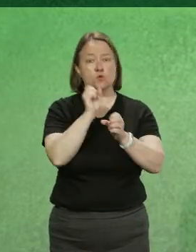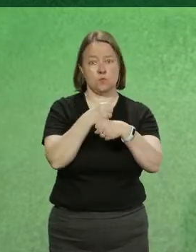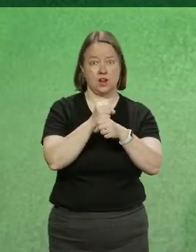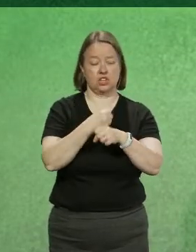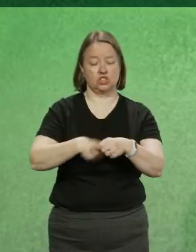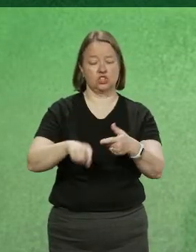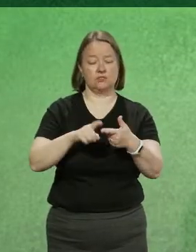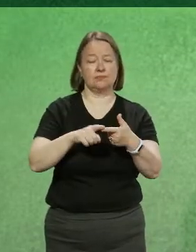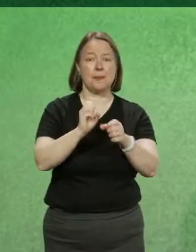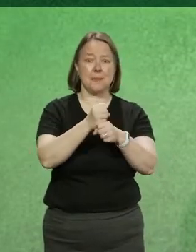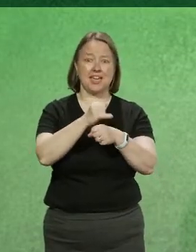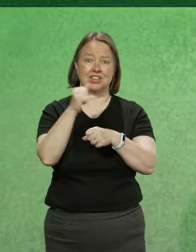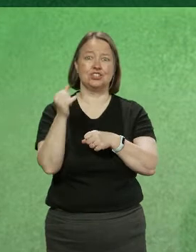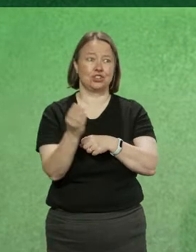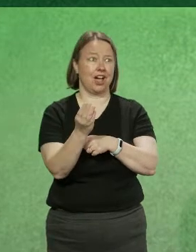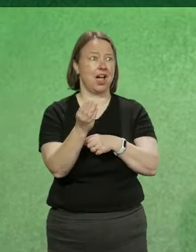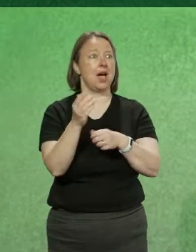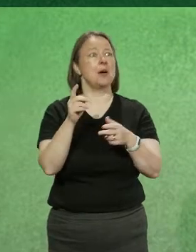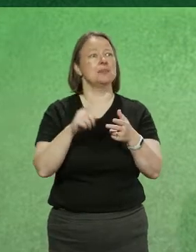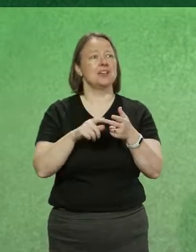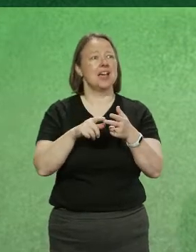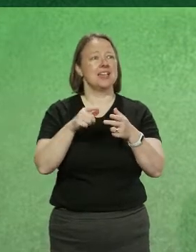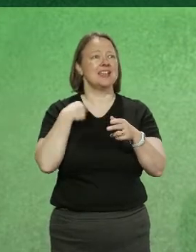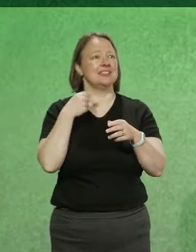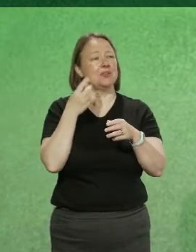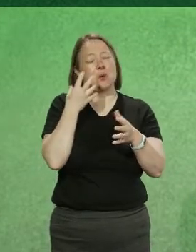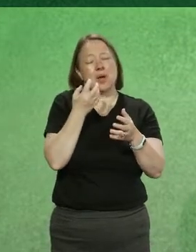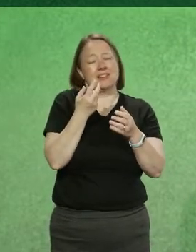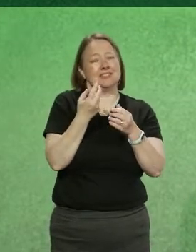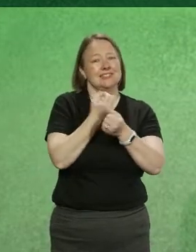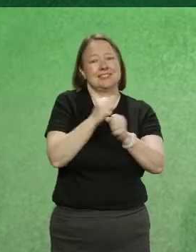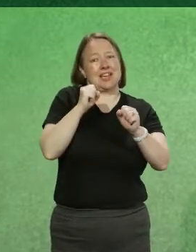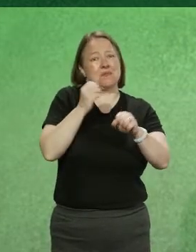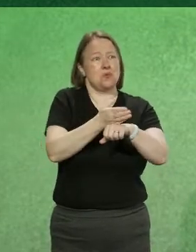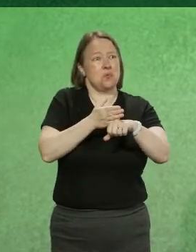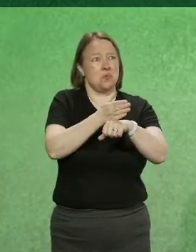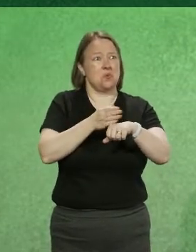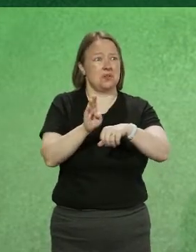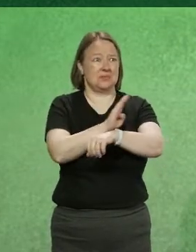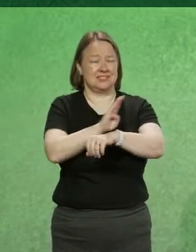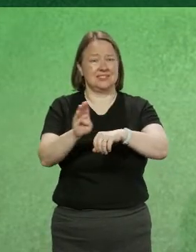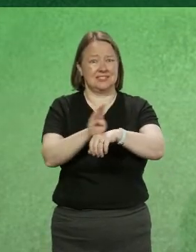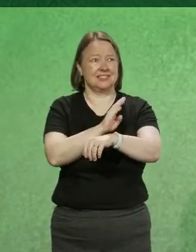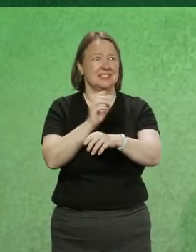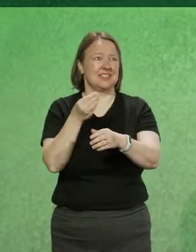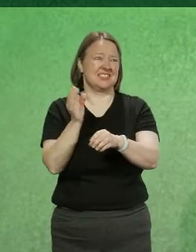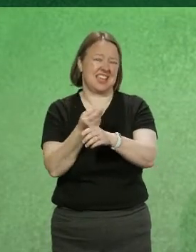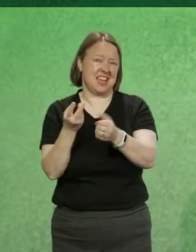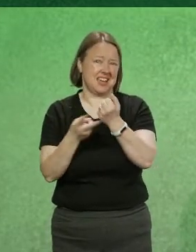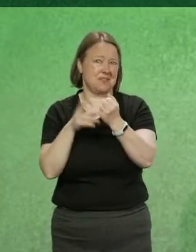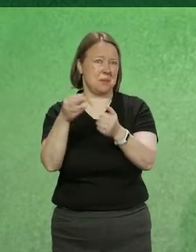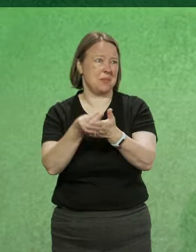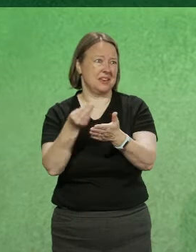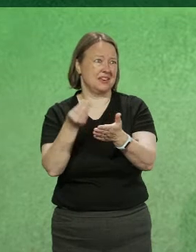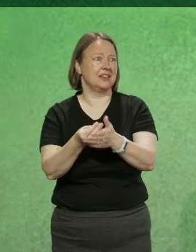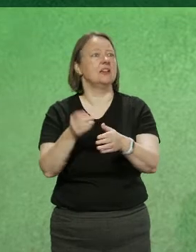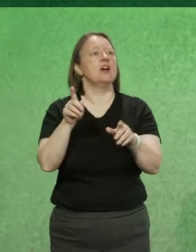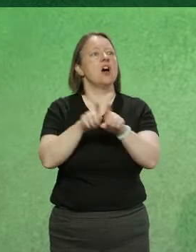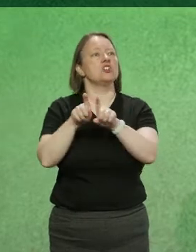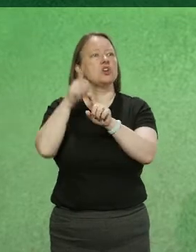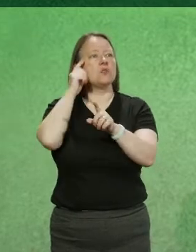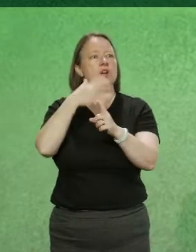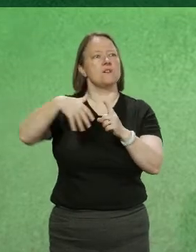job creation, and also saving the woodworker money. And for environmental impact, we are targeting the conservation of